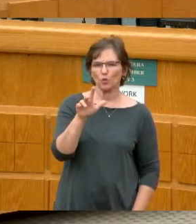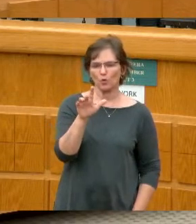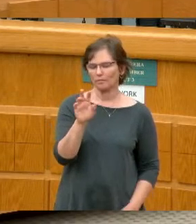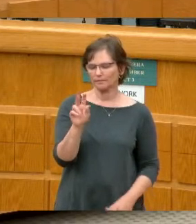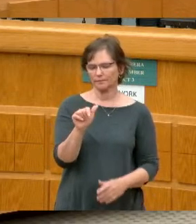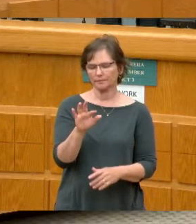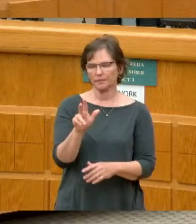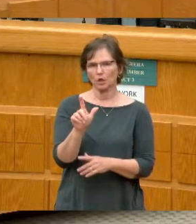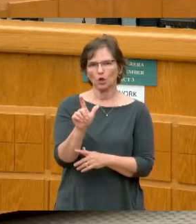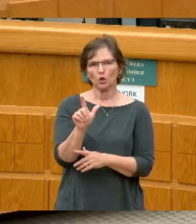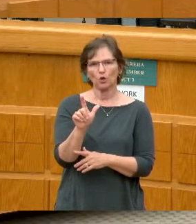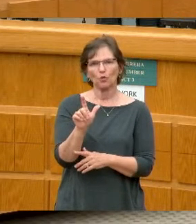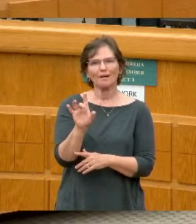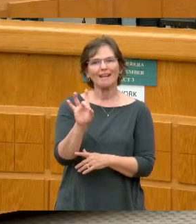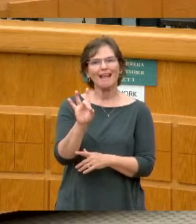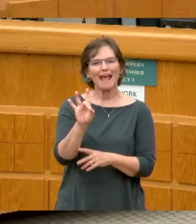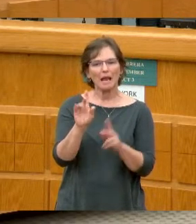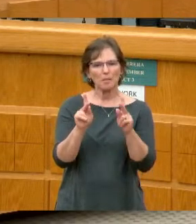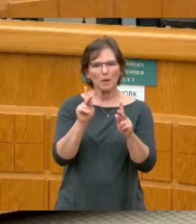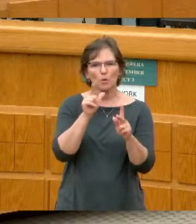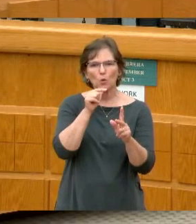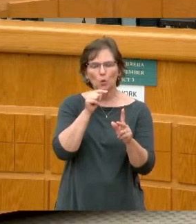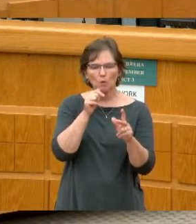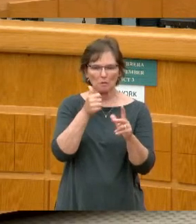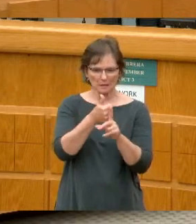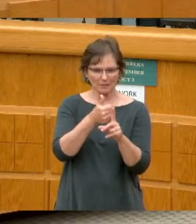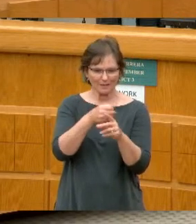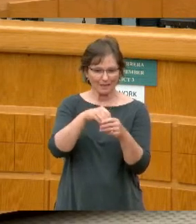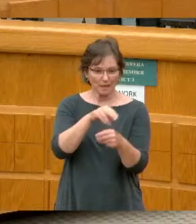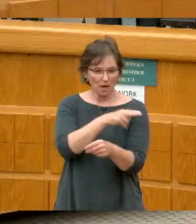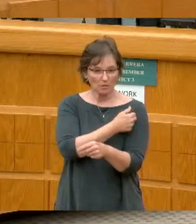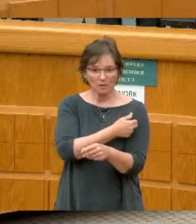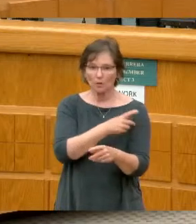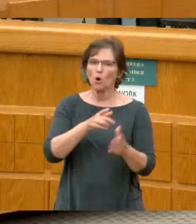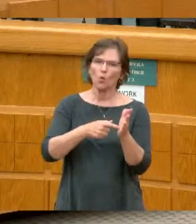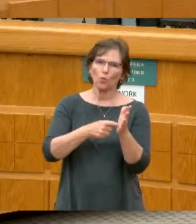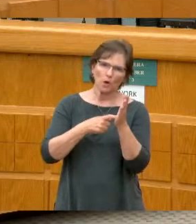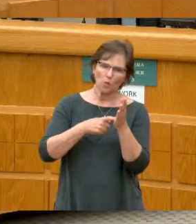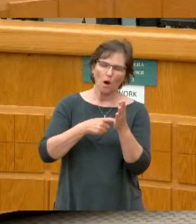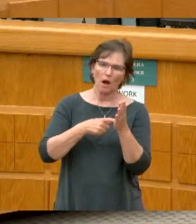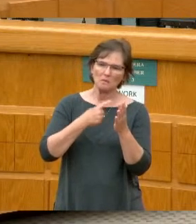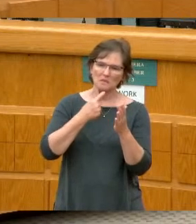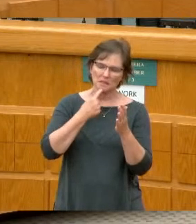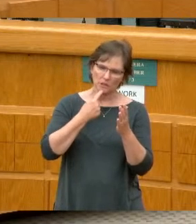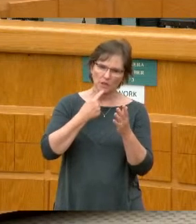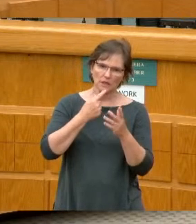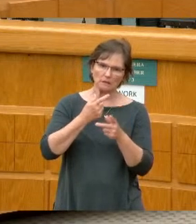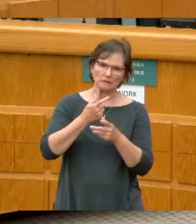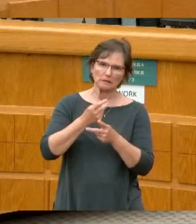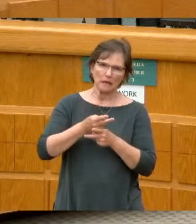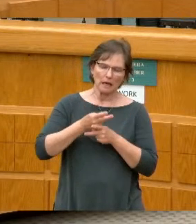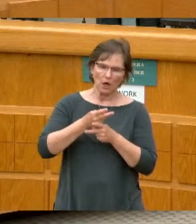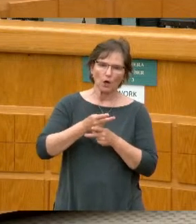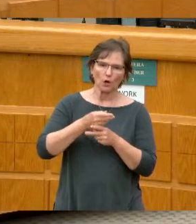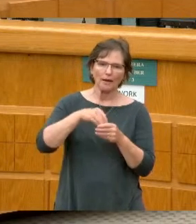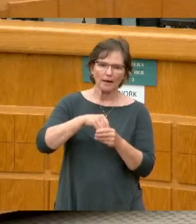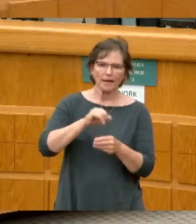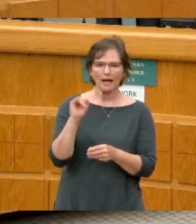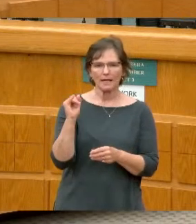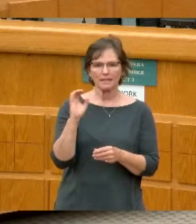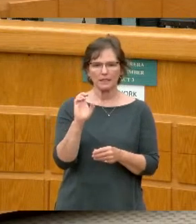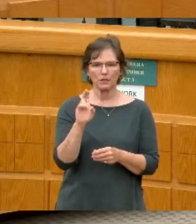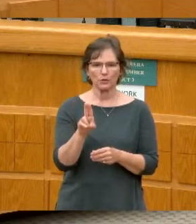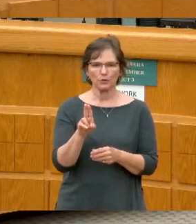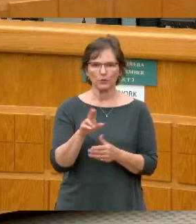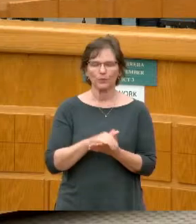the 28th, at 21 individuals in the ICU, and then a couple in the teens, 17 and 19, and now